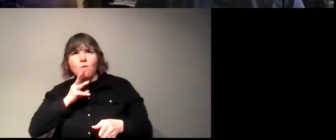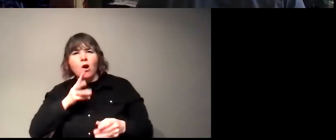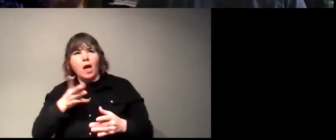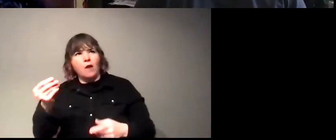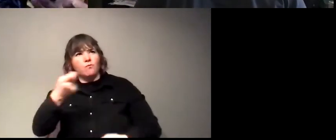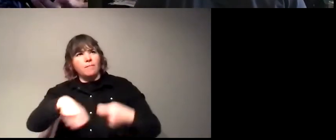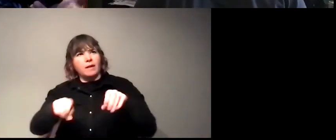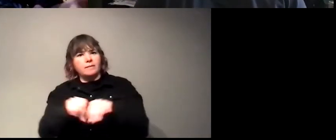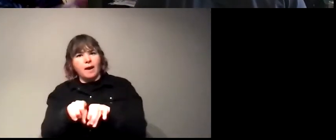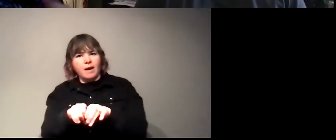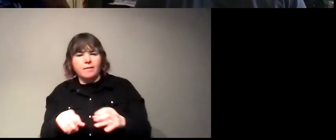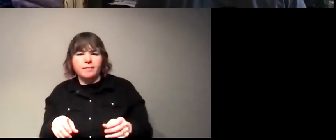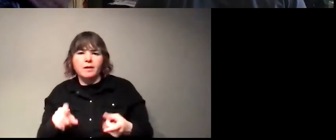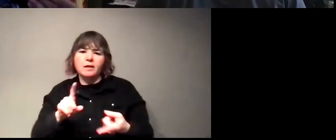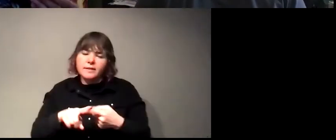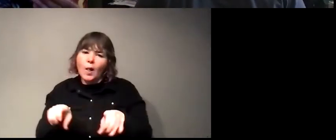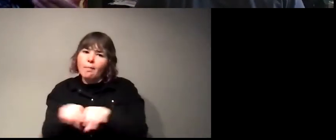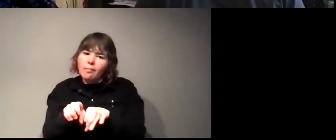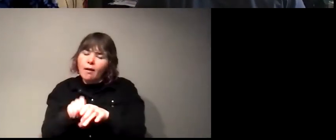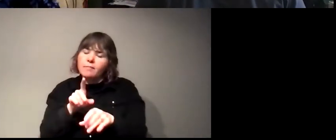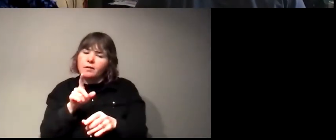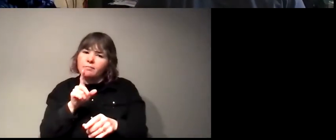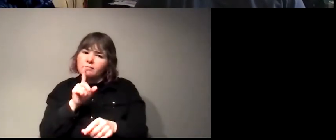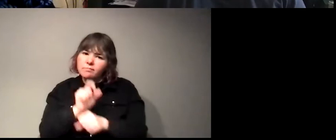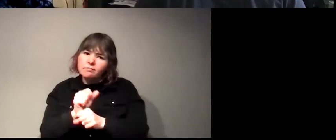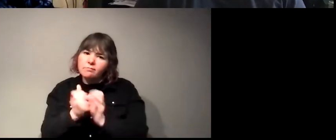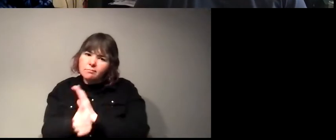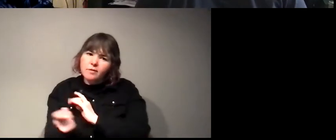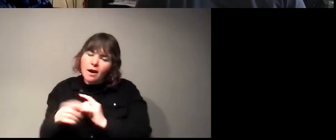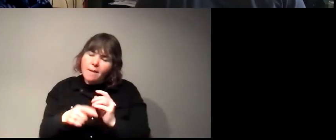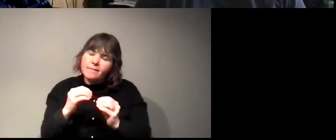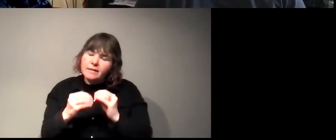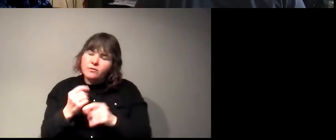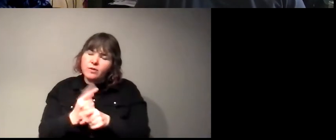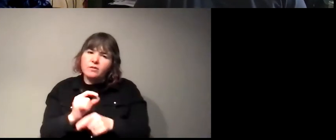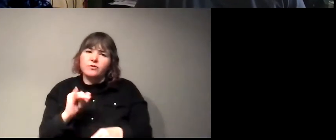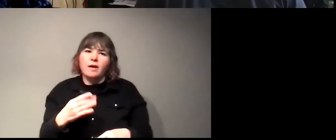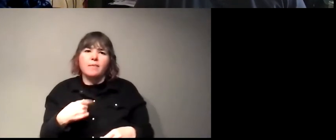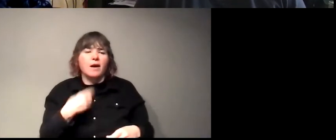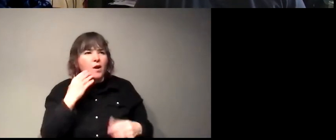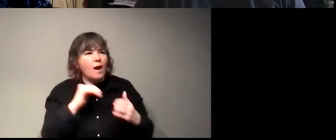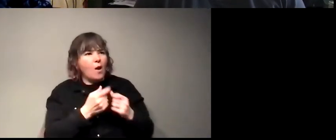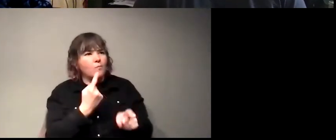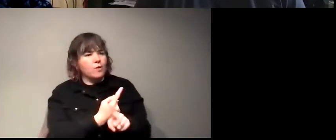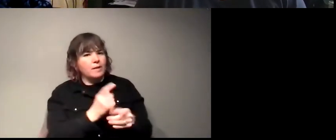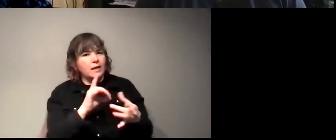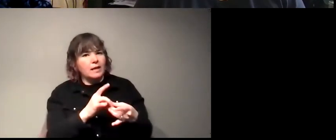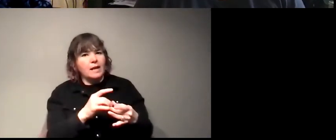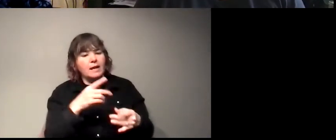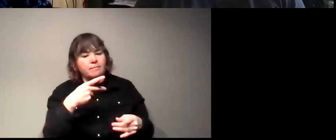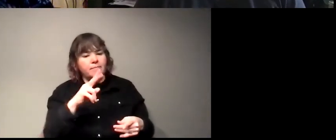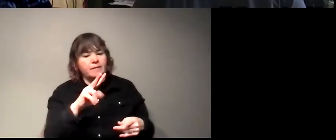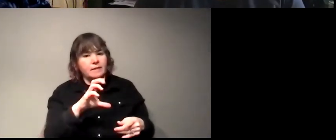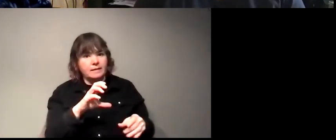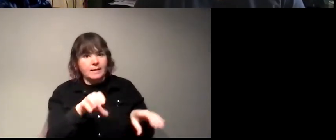pipe, until I can get a plumber to really do a good job. Right. Uh, But I know about how to properly connect to PVC